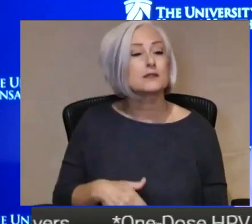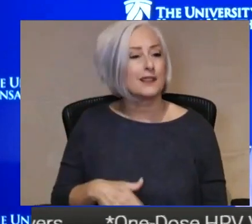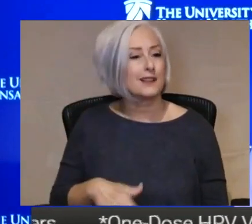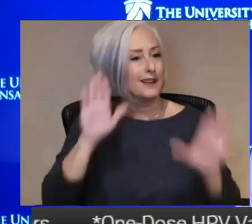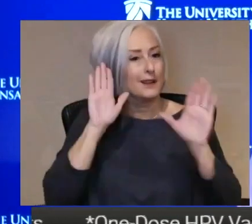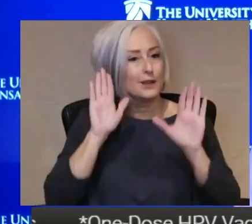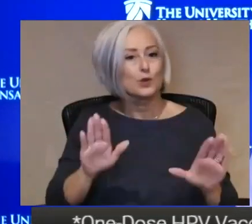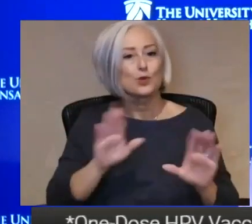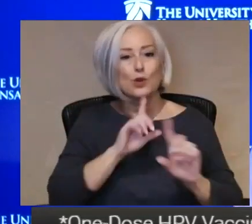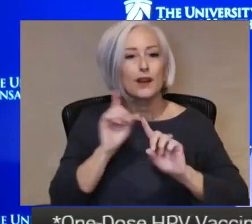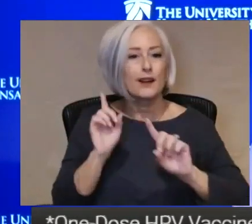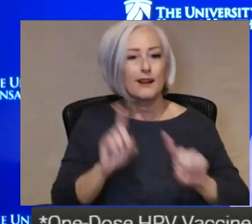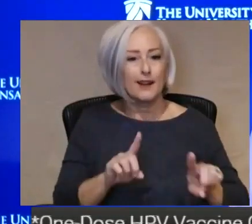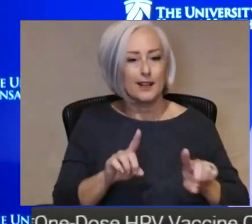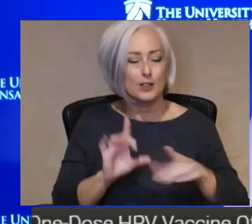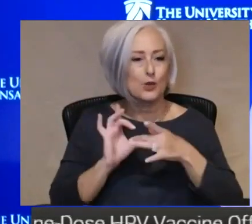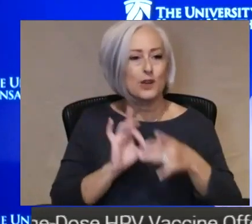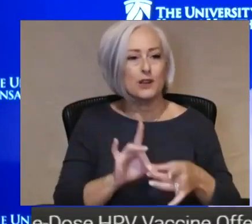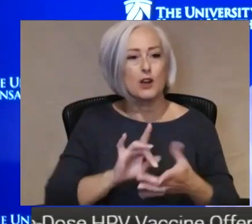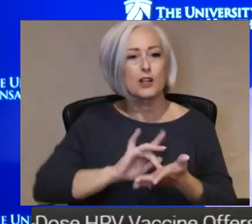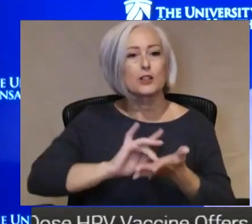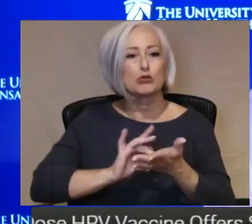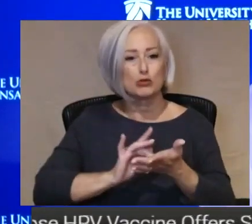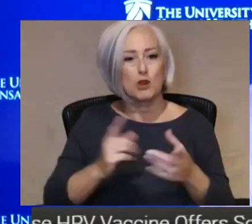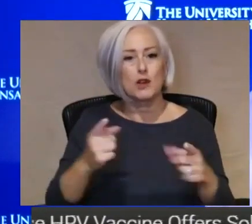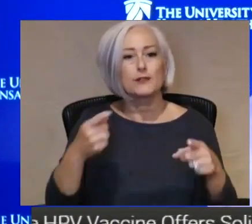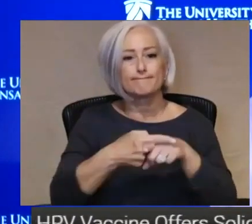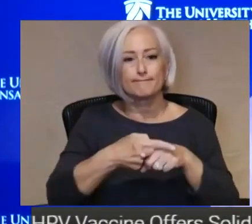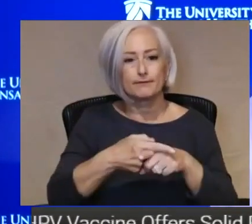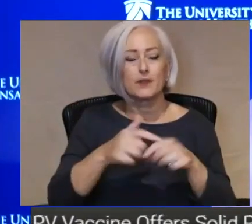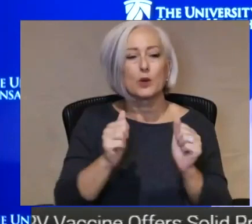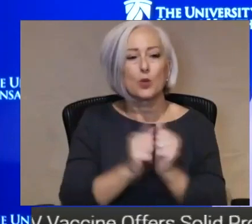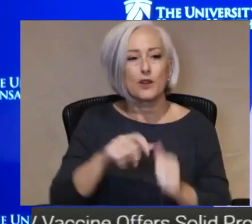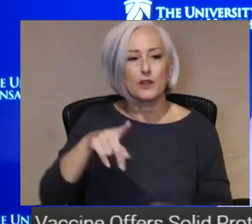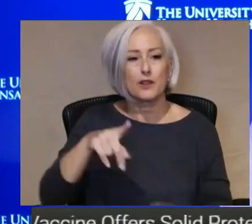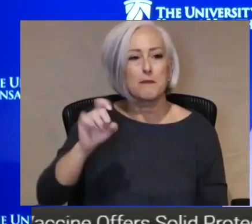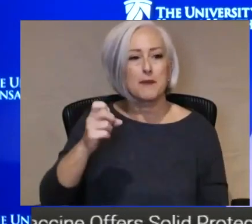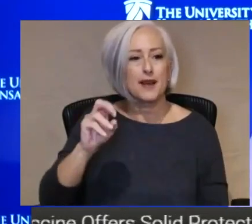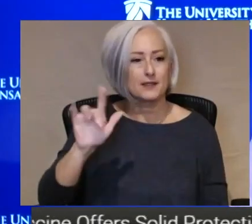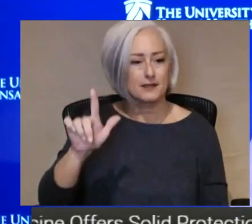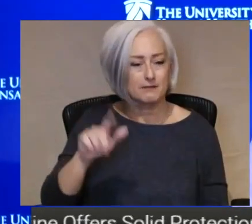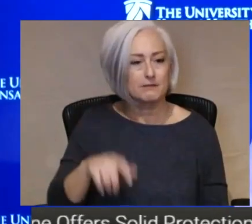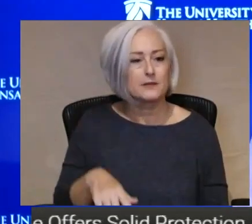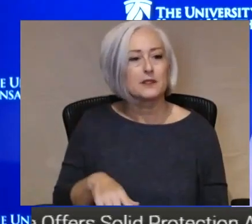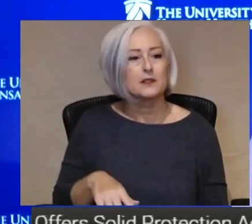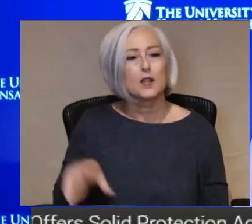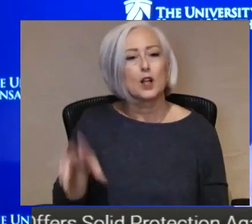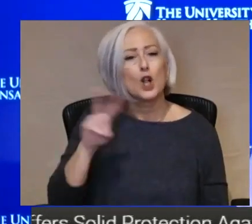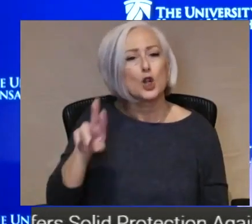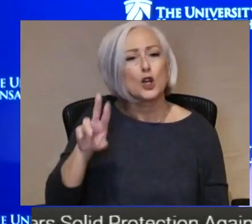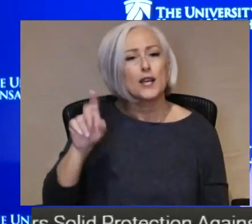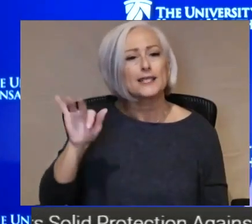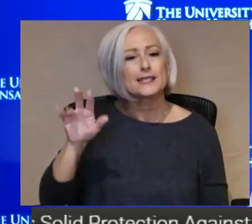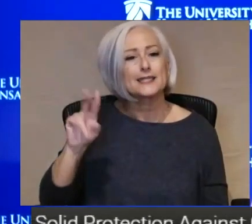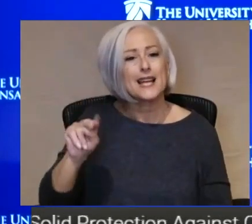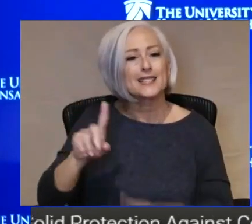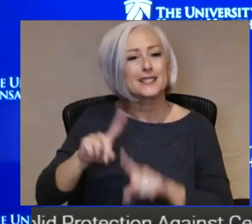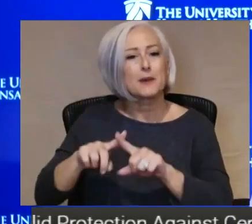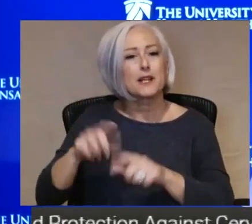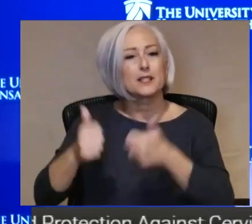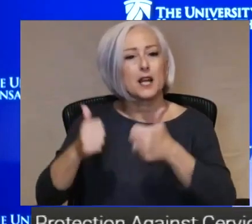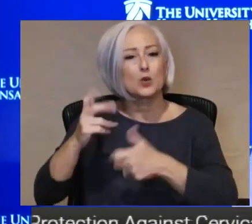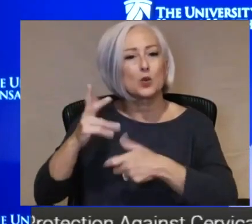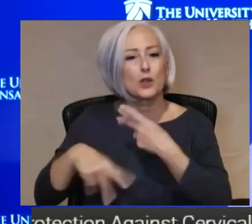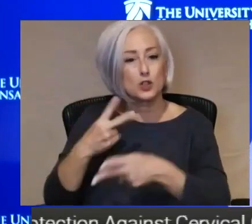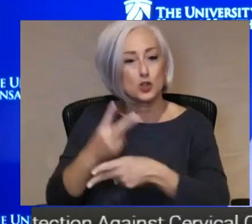question about the drug-drug interactions with Paxlovid. We know they have quite a few. You know, looking at the statins, it's different depending on what statin you're on. For a